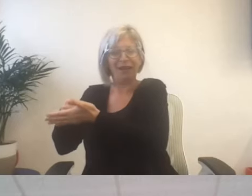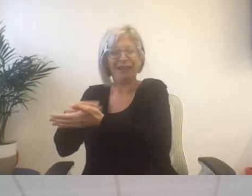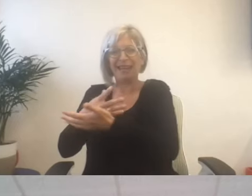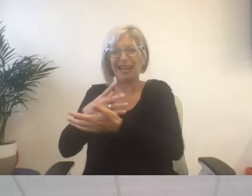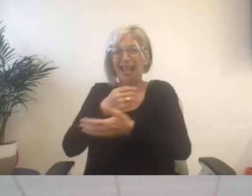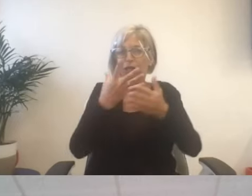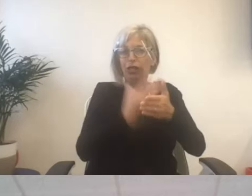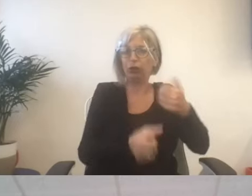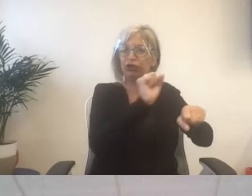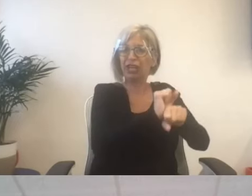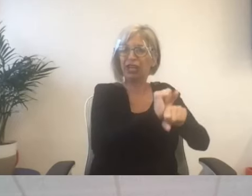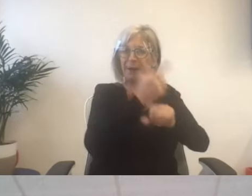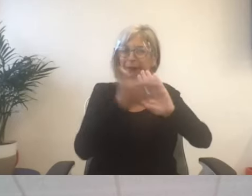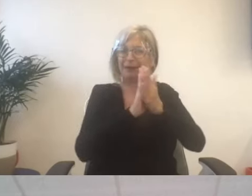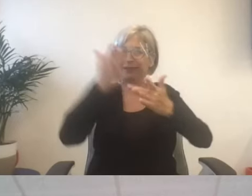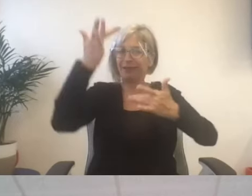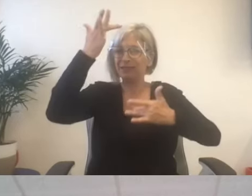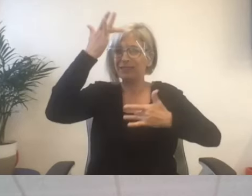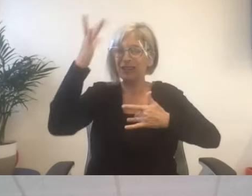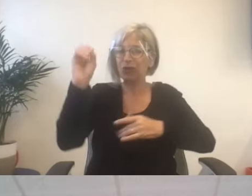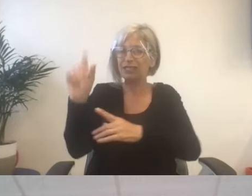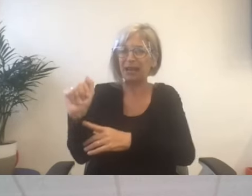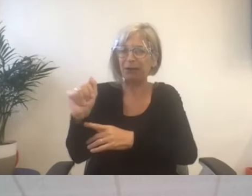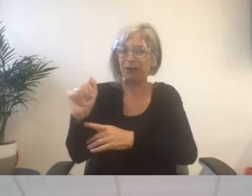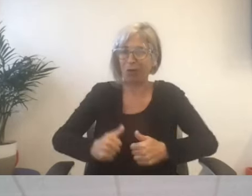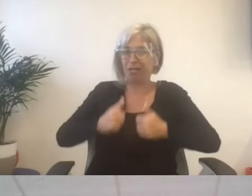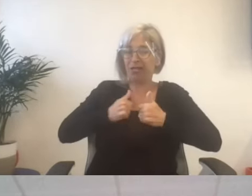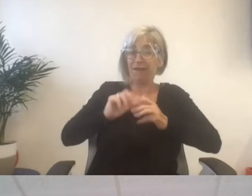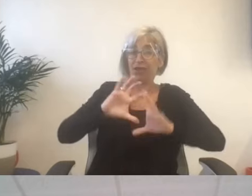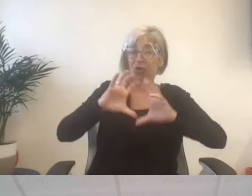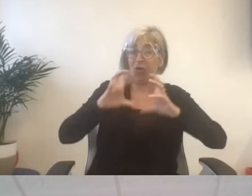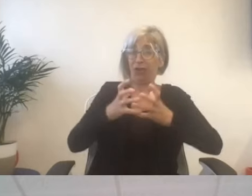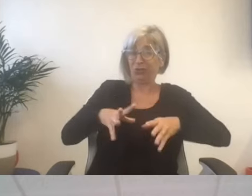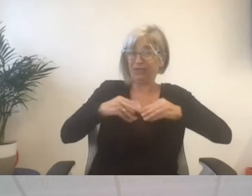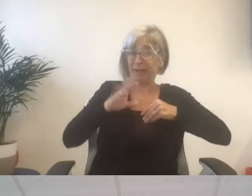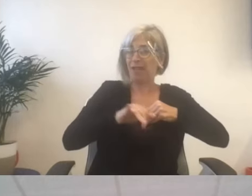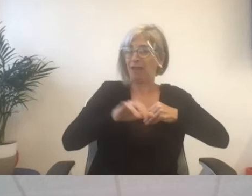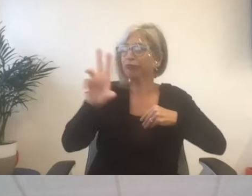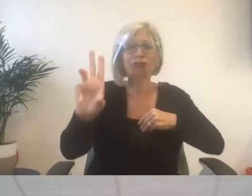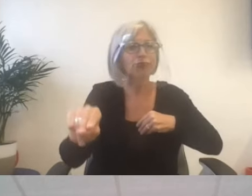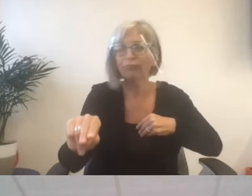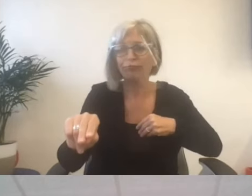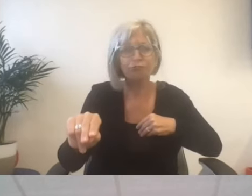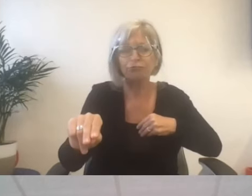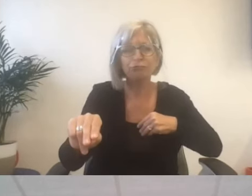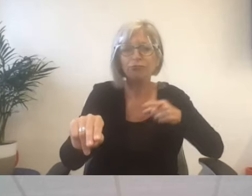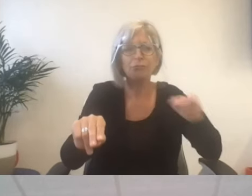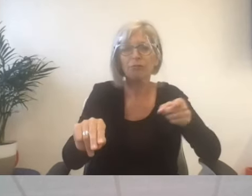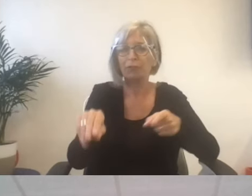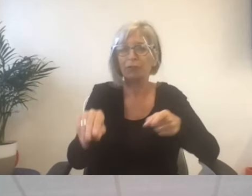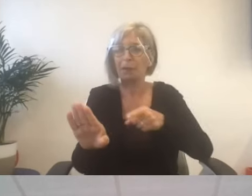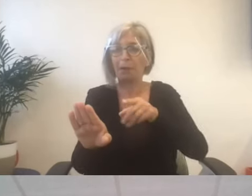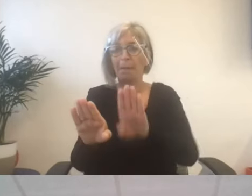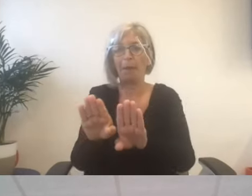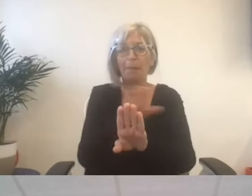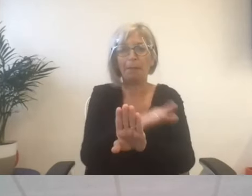injury. That's not fair. We don't live in a world where we have to accept that. Look at this, chin switch, sip and puff, foot pedals. Yes,